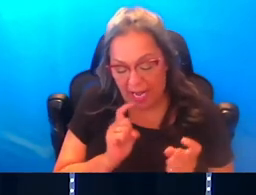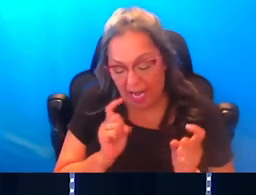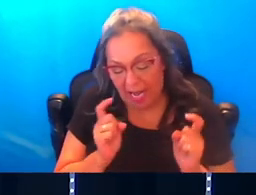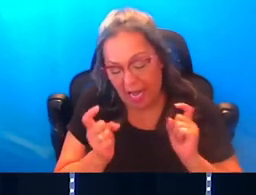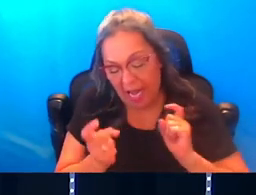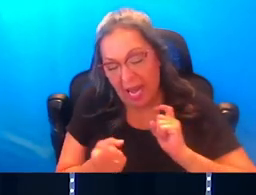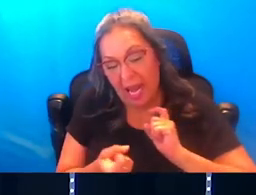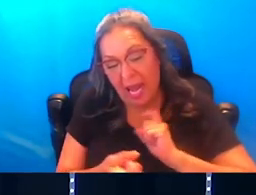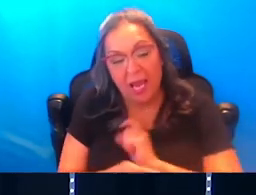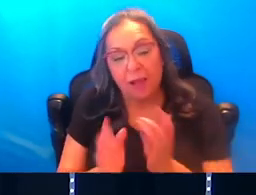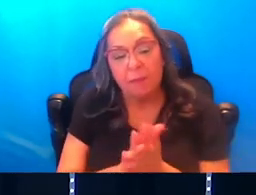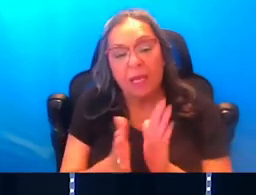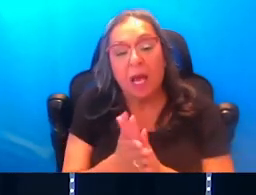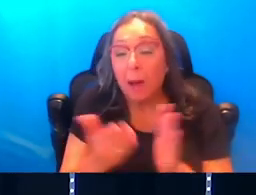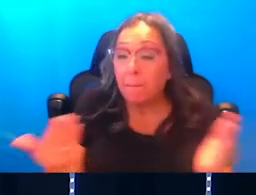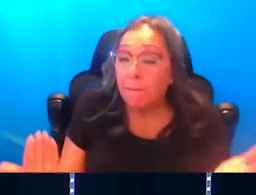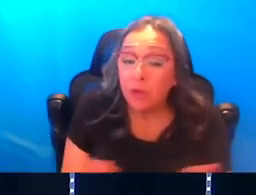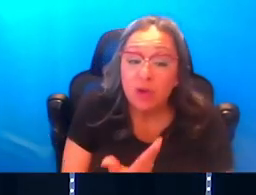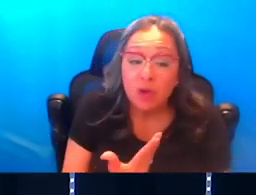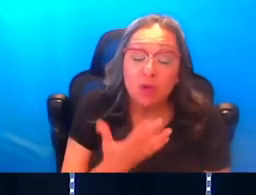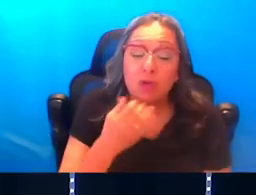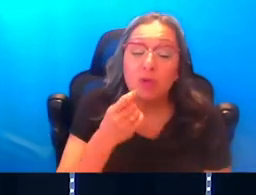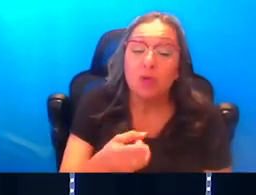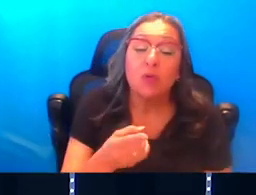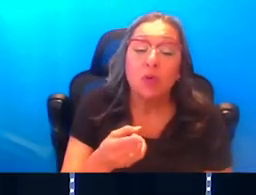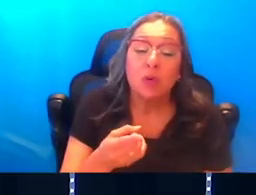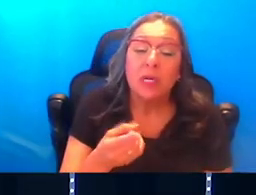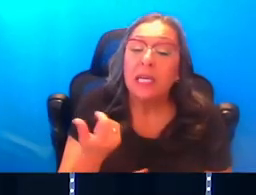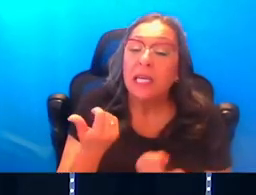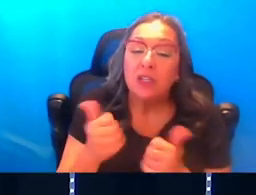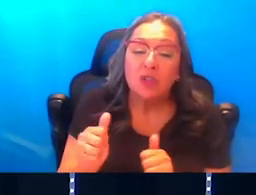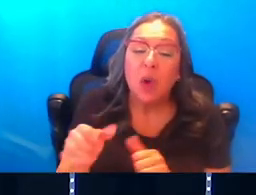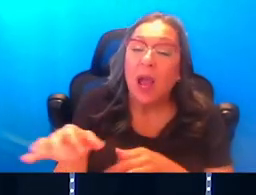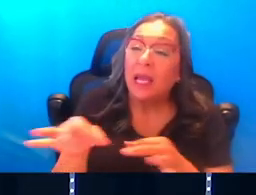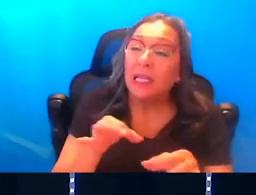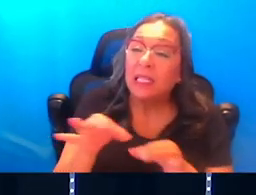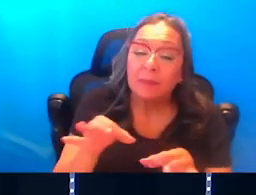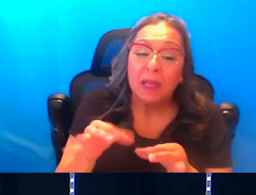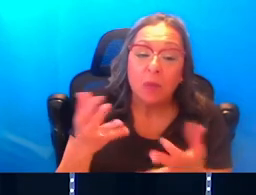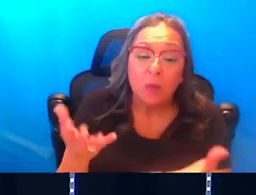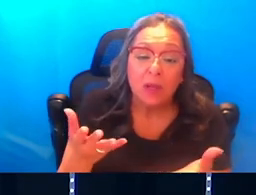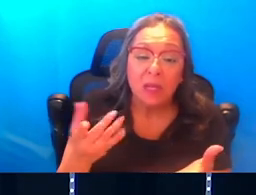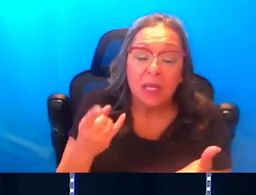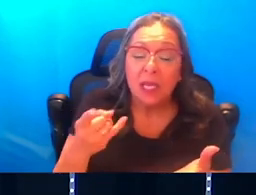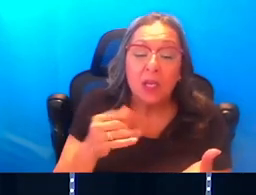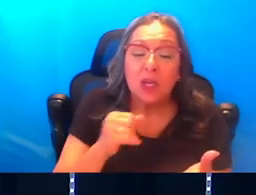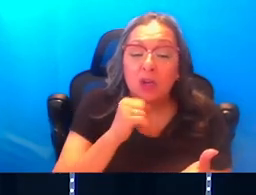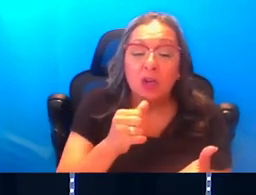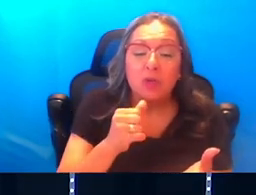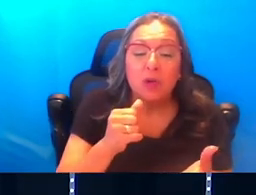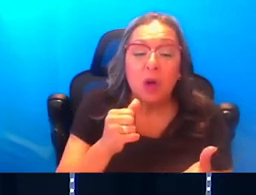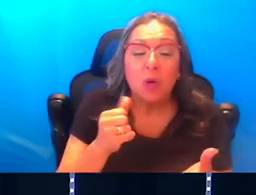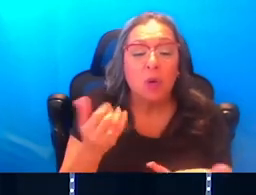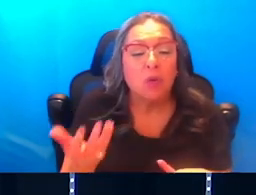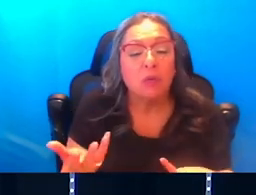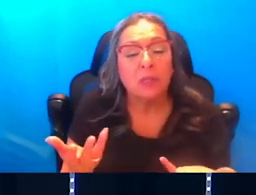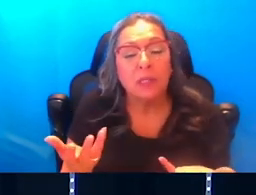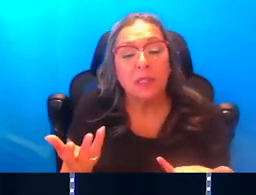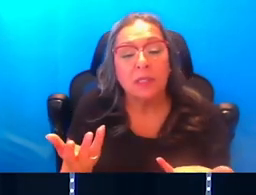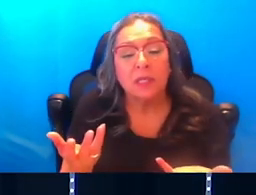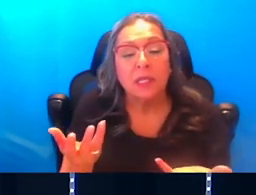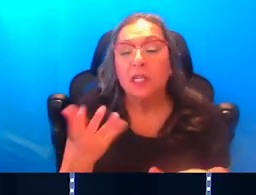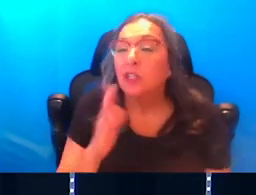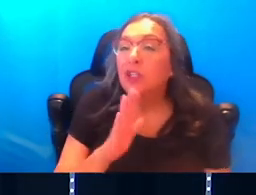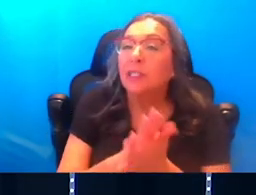recreation. What's he trying to describe there? He's saying you don't just enter somebody's